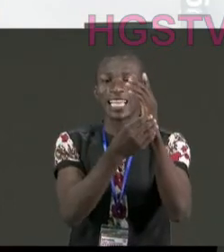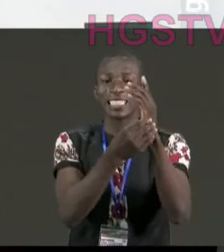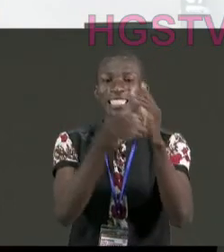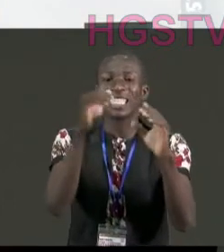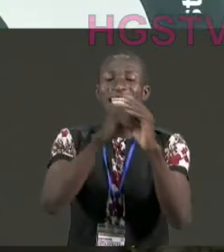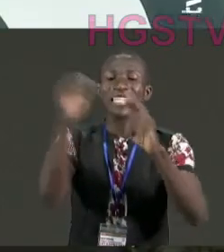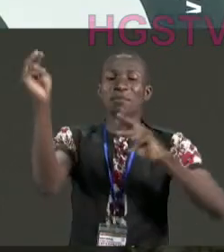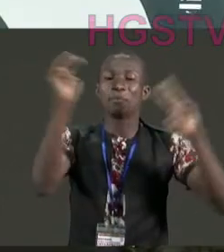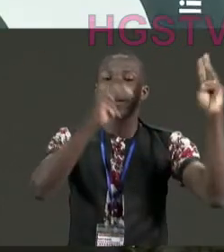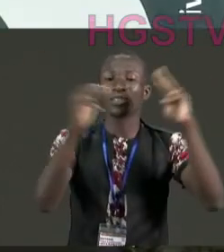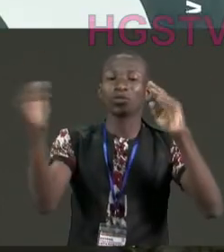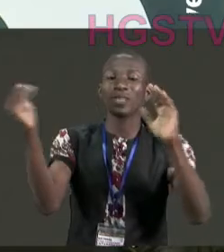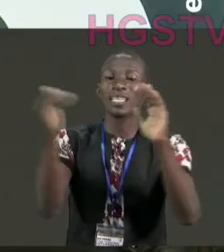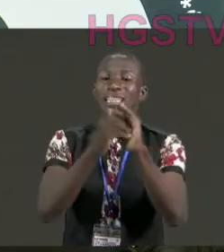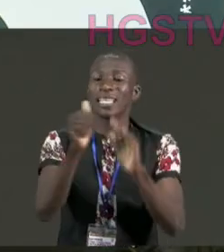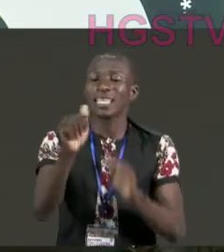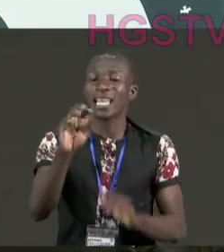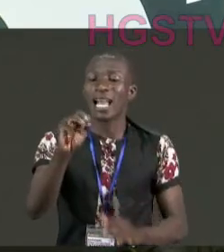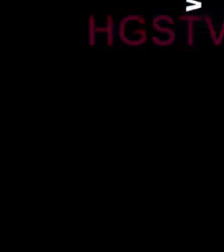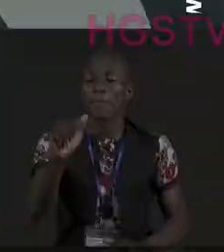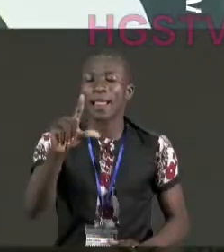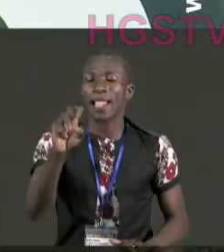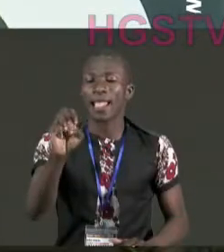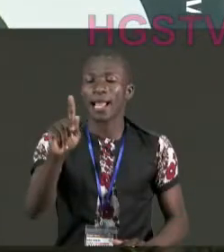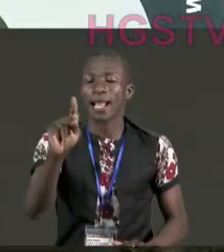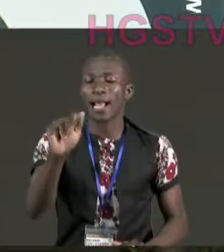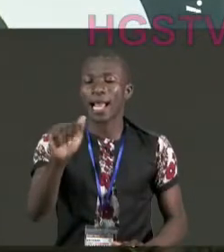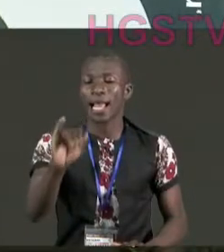the Amalekites.